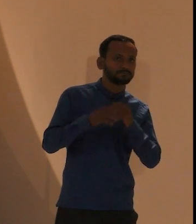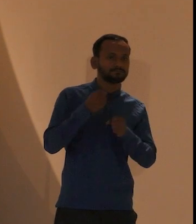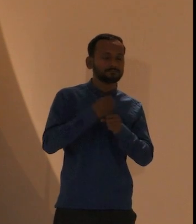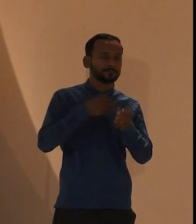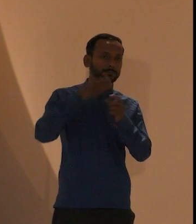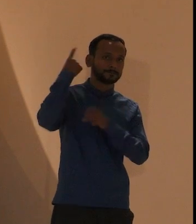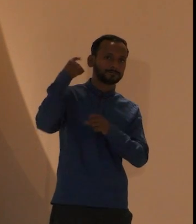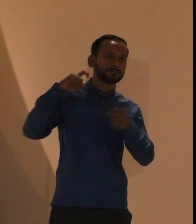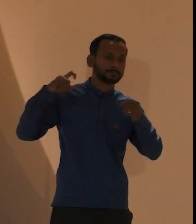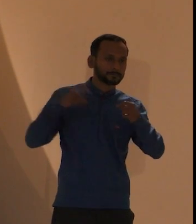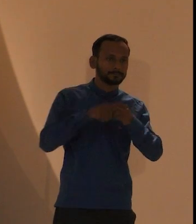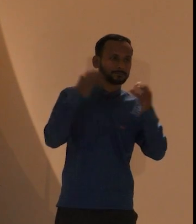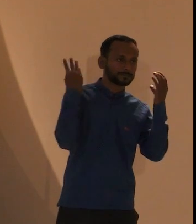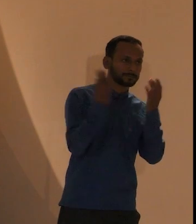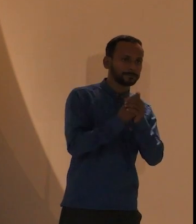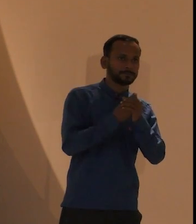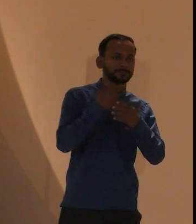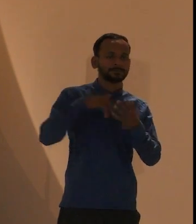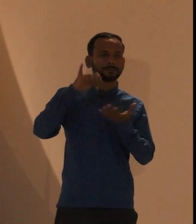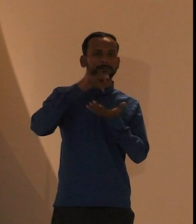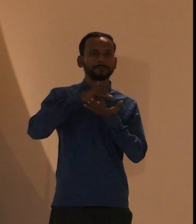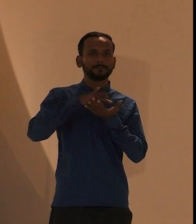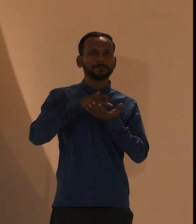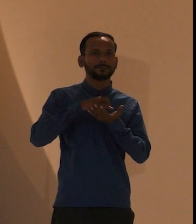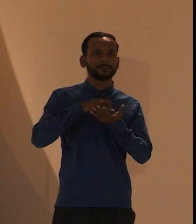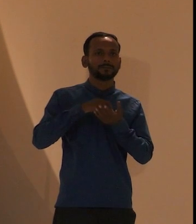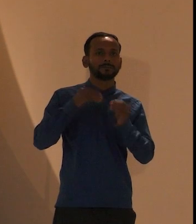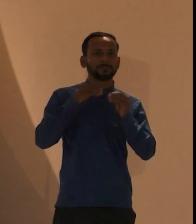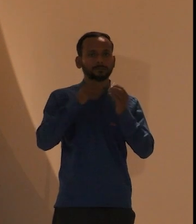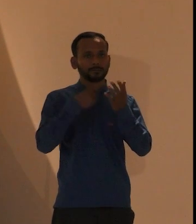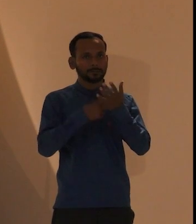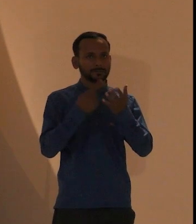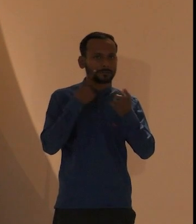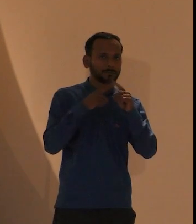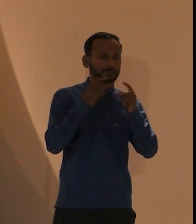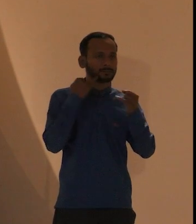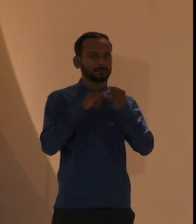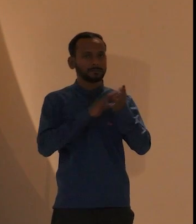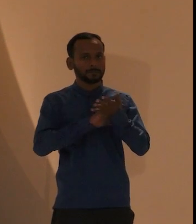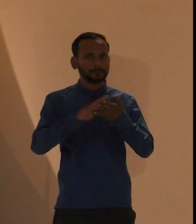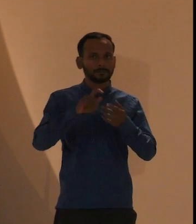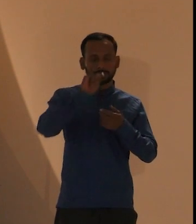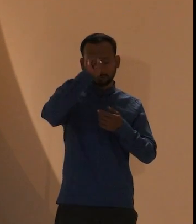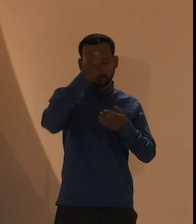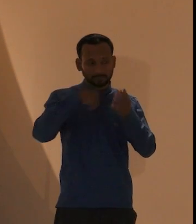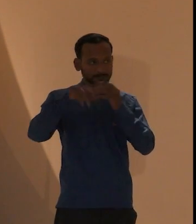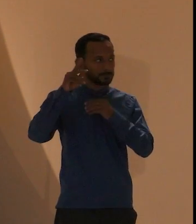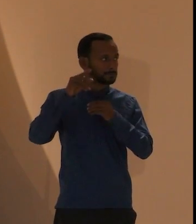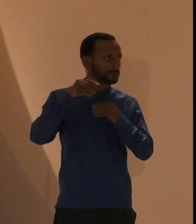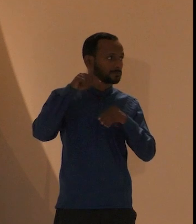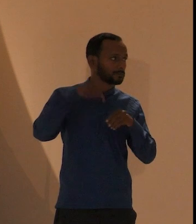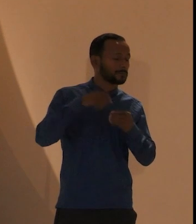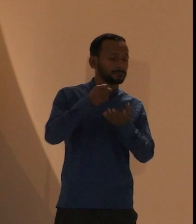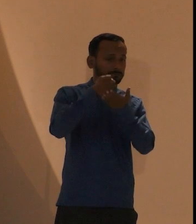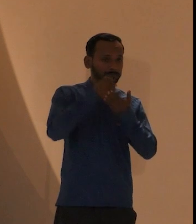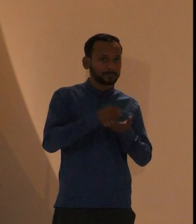are collaborating with the Paul Mellon Center of British Studies in British Art in Yale